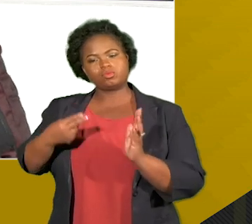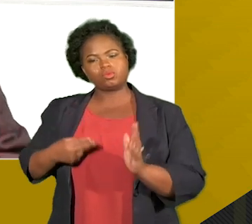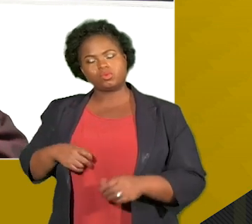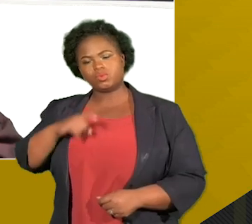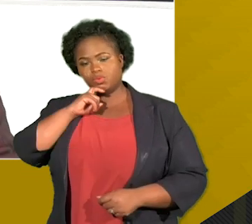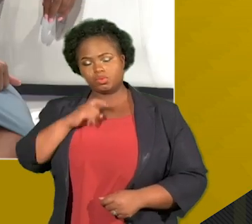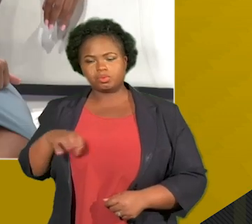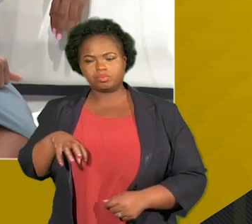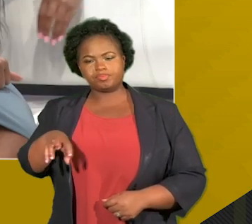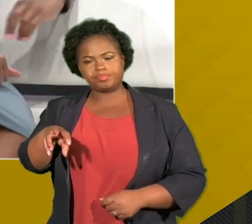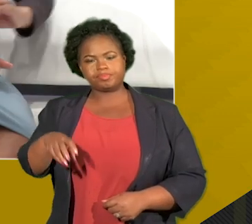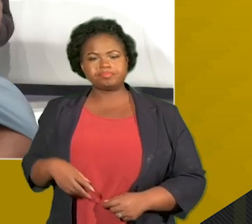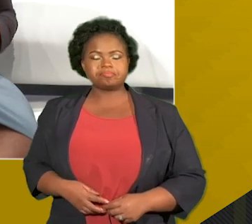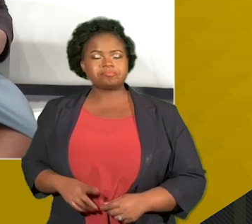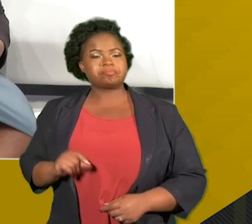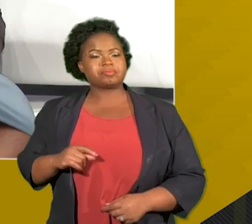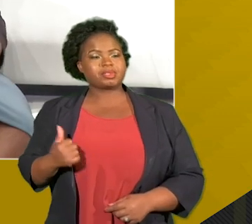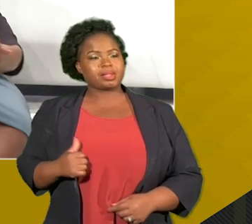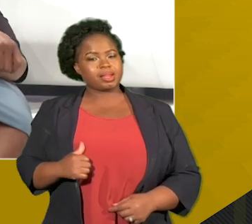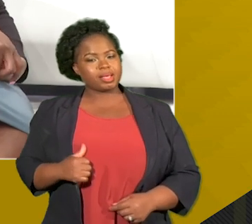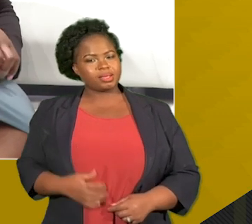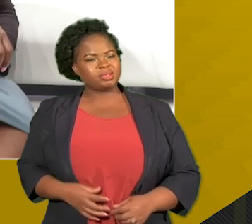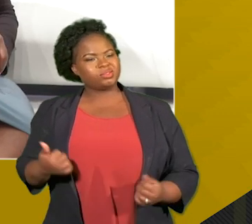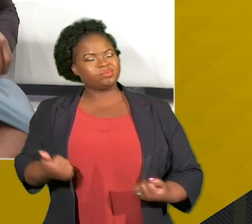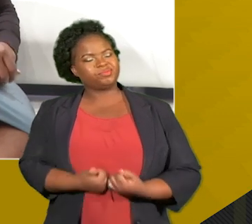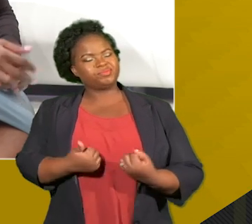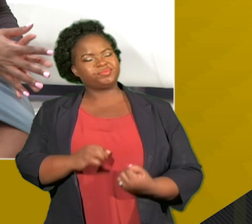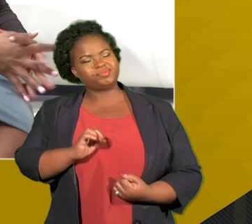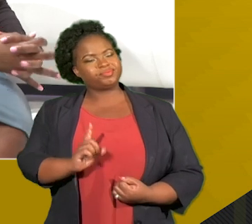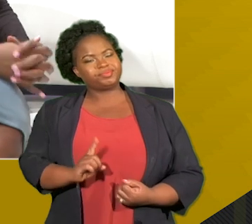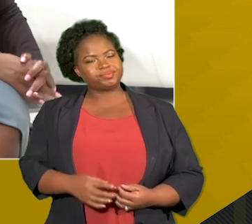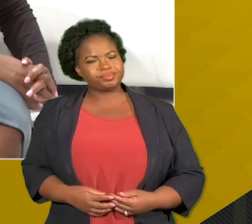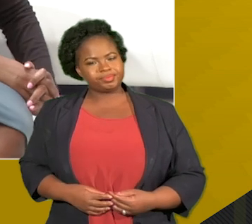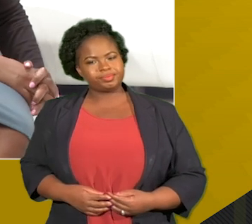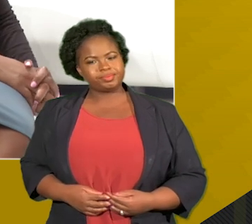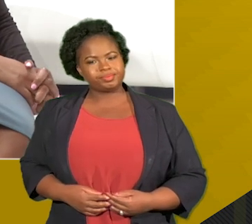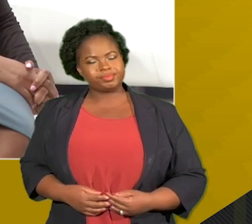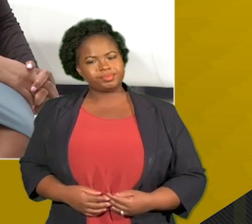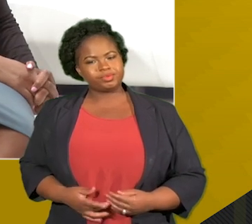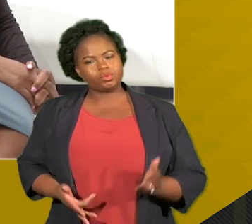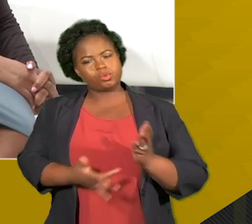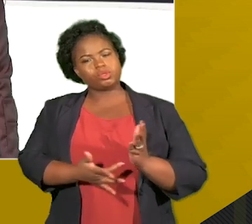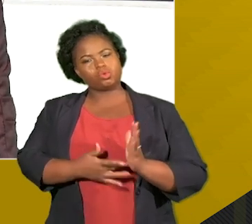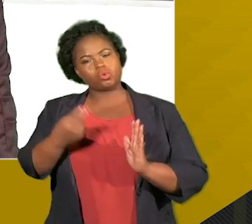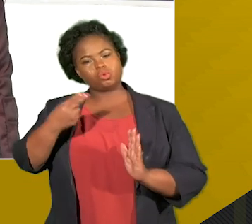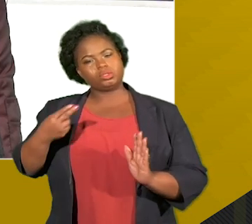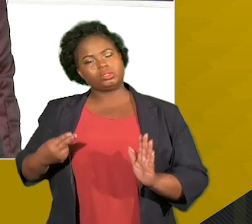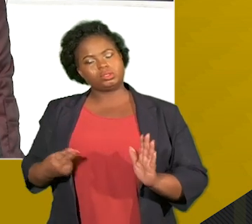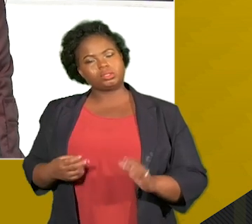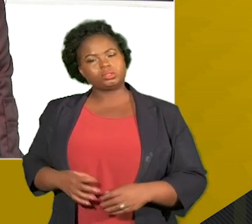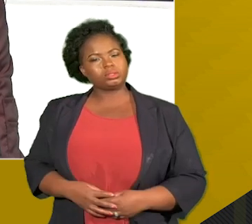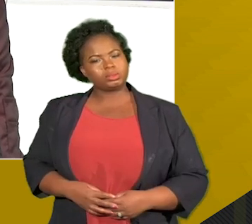Okay. My privileges are serious. And some of your challenges in graphic design, King, if you let